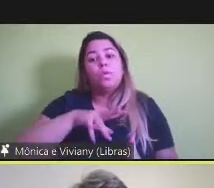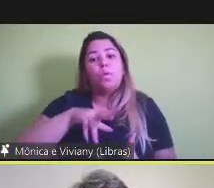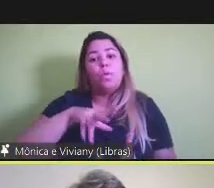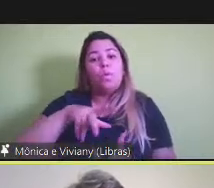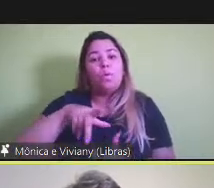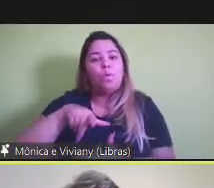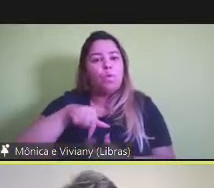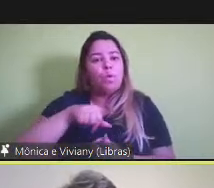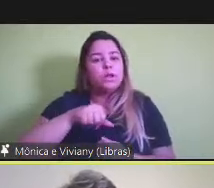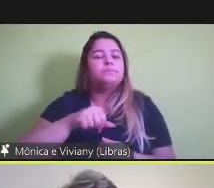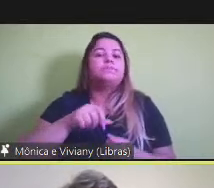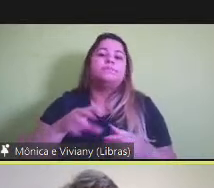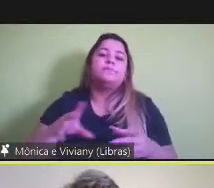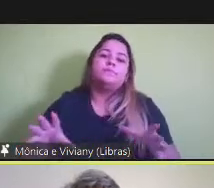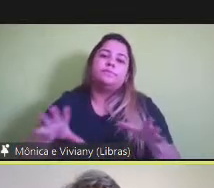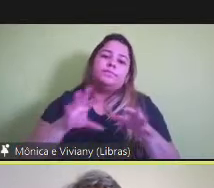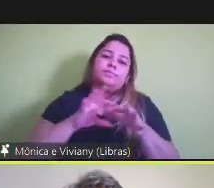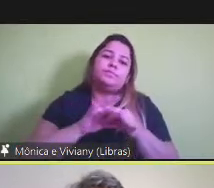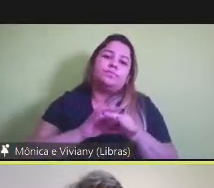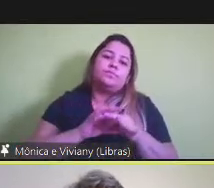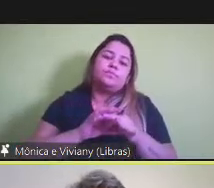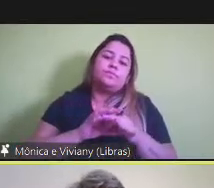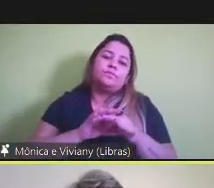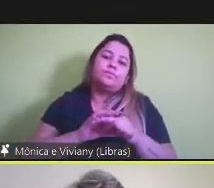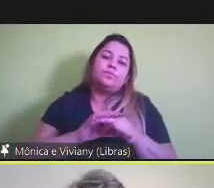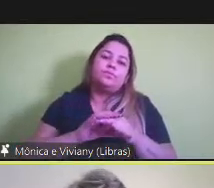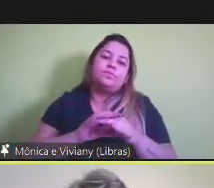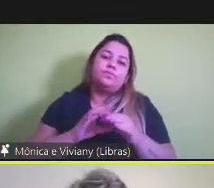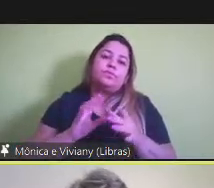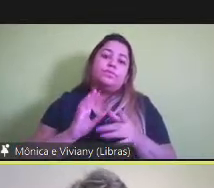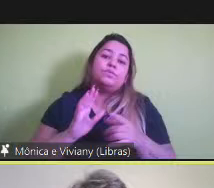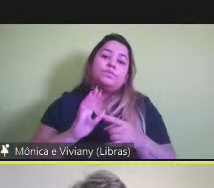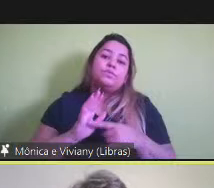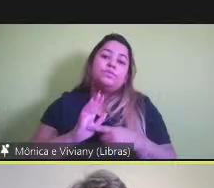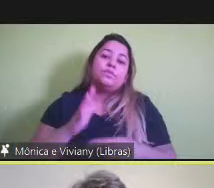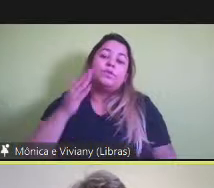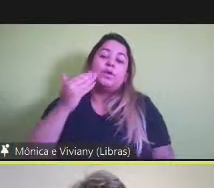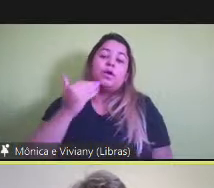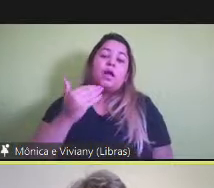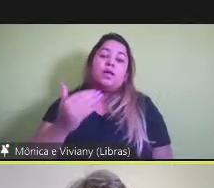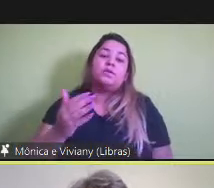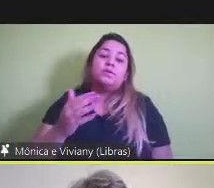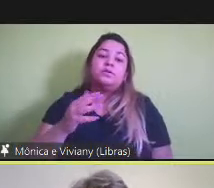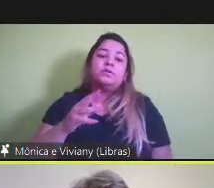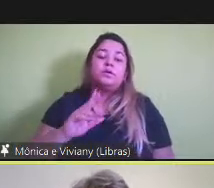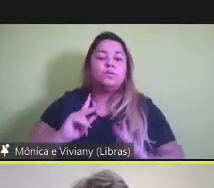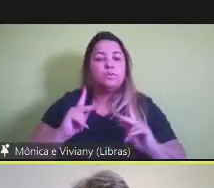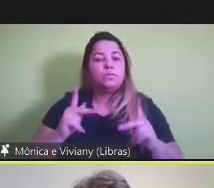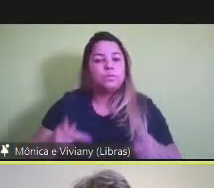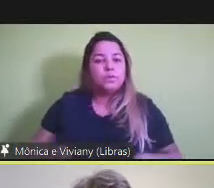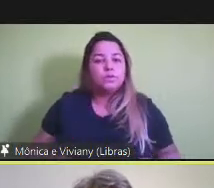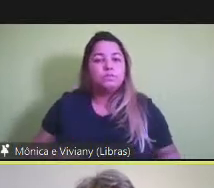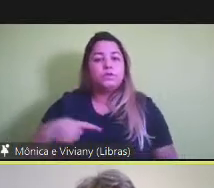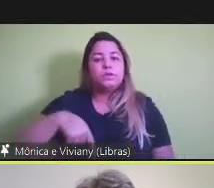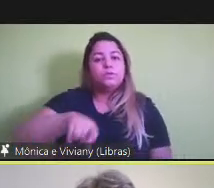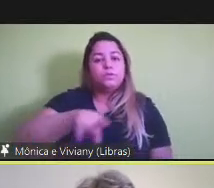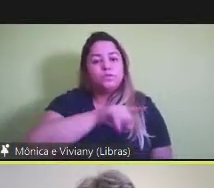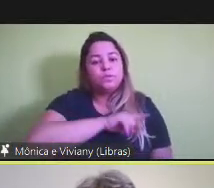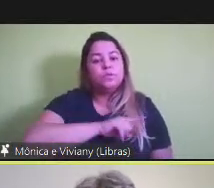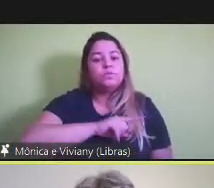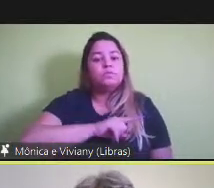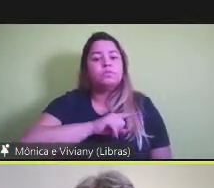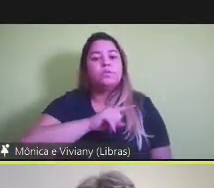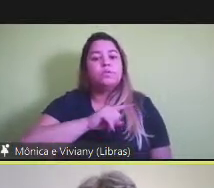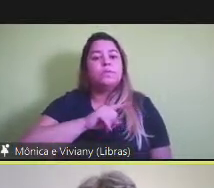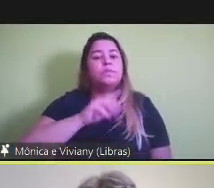So this universe is a universe that is connected to, I'm mentioning human sciences here. So